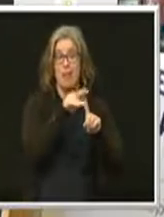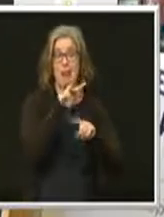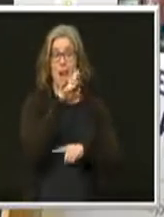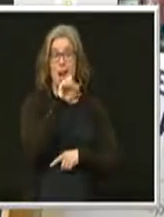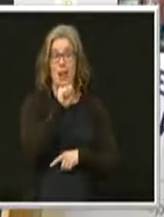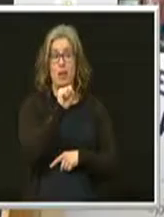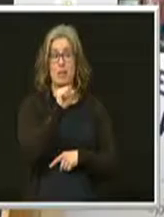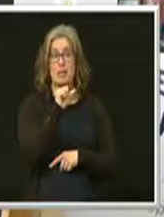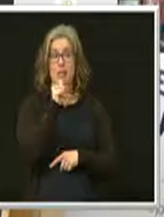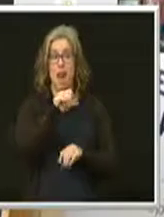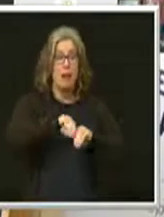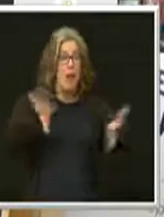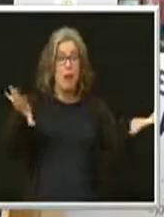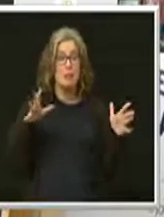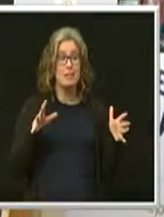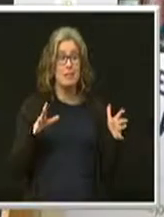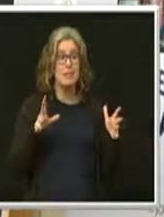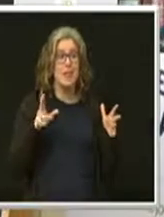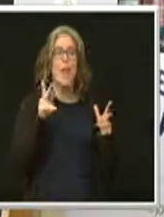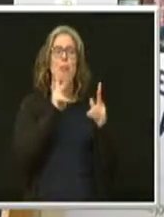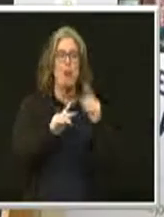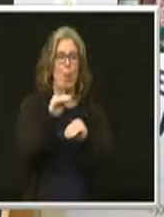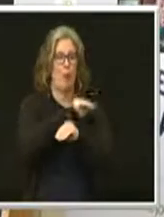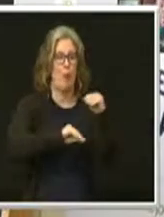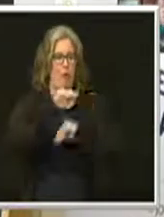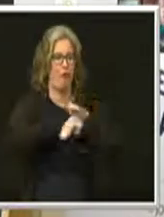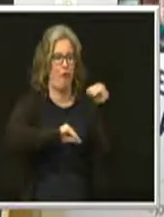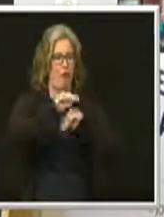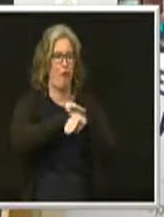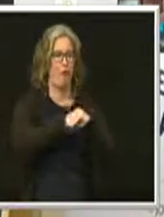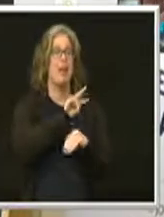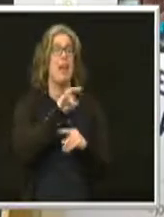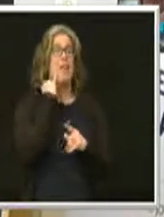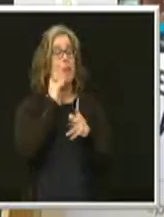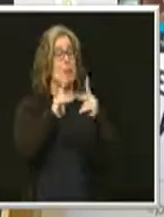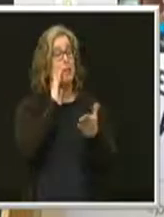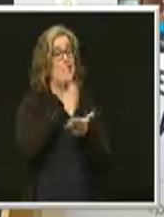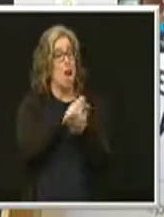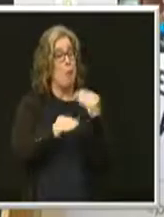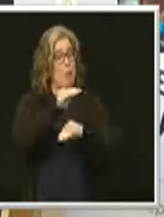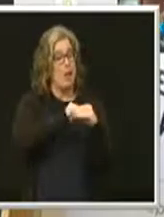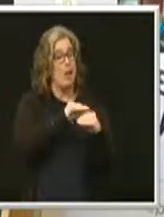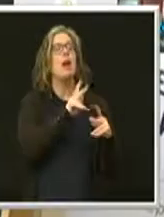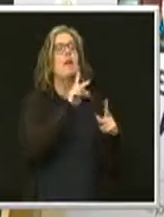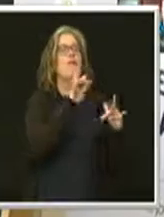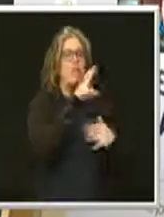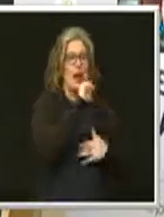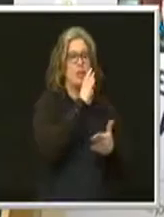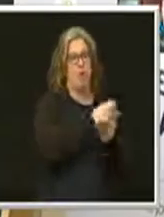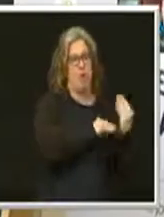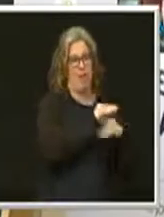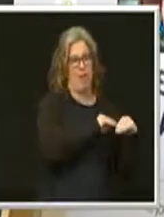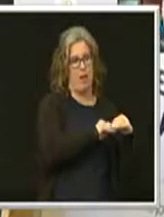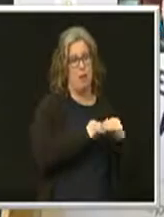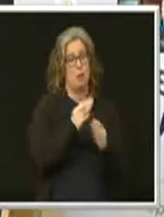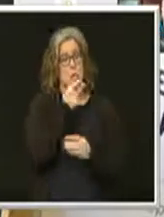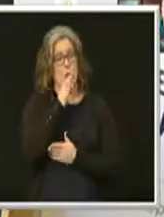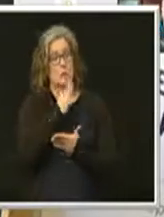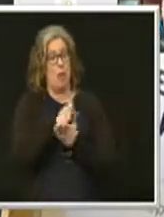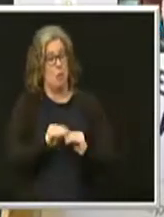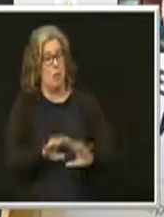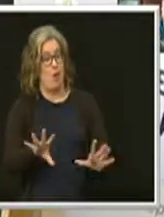virus does not move. It's the people that move, and the virus will stop moving when people stop moving. So the sooner we stop spreading